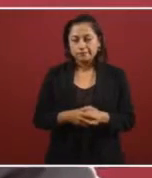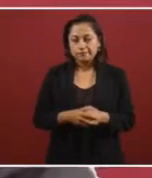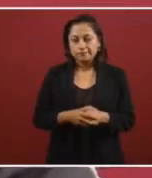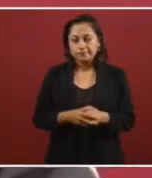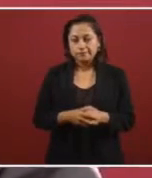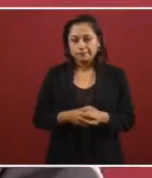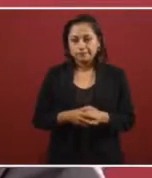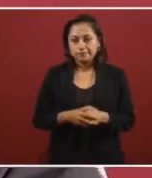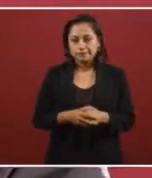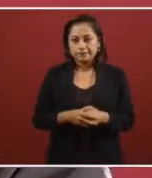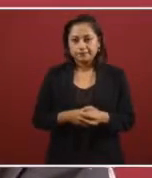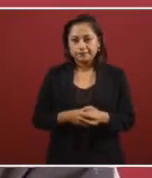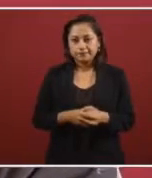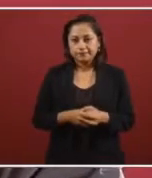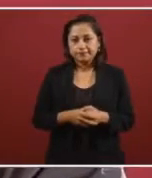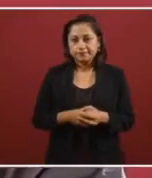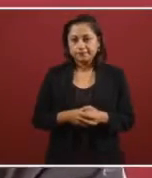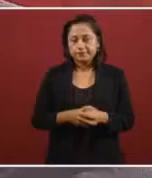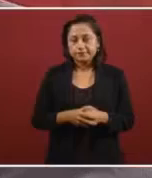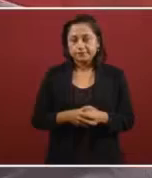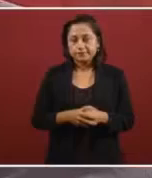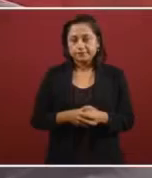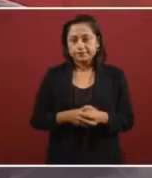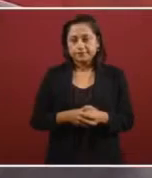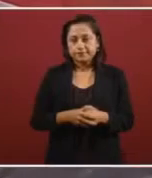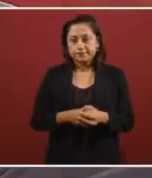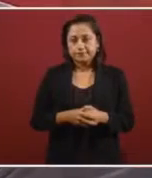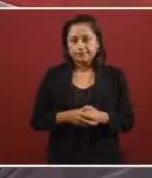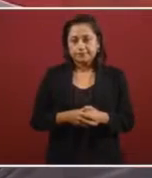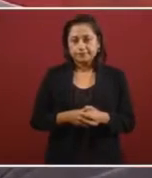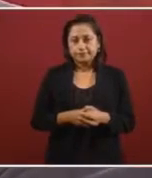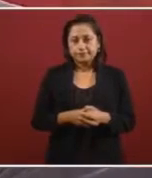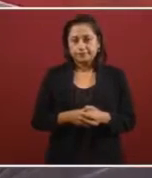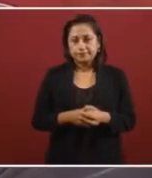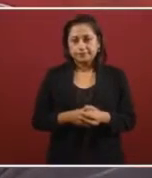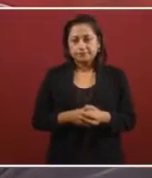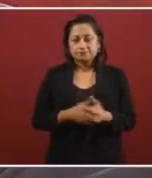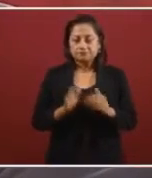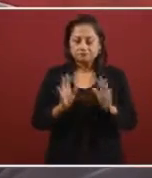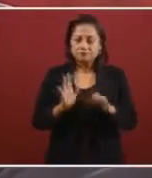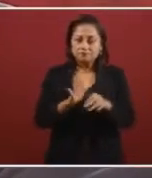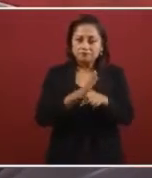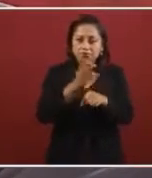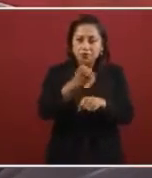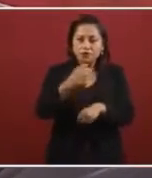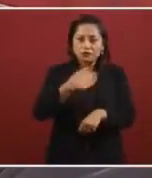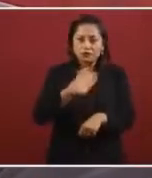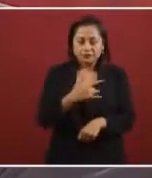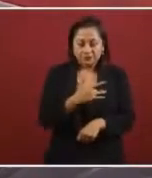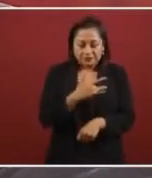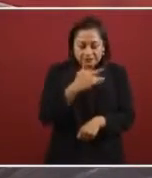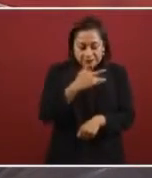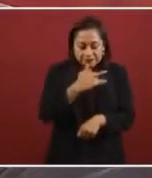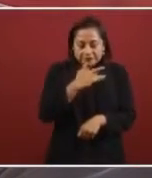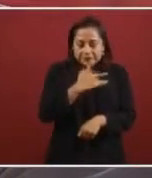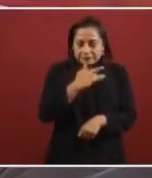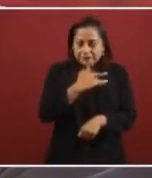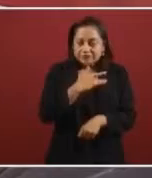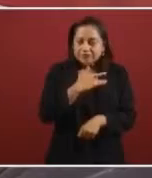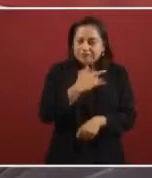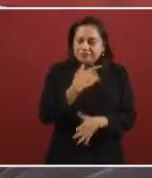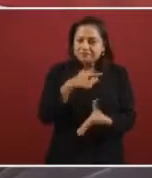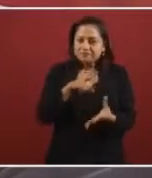Por eso And that is why no pierdo las esperanzas. I do not lose the hope. Estoy optimista. I